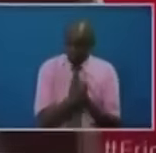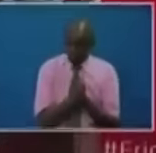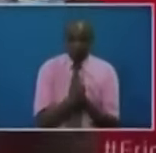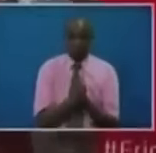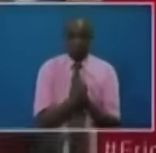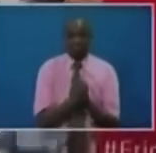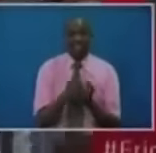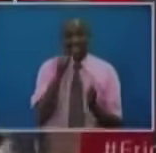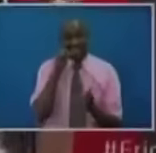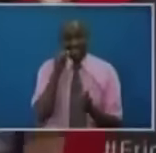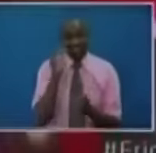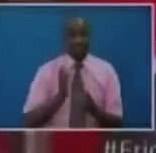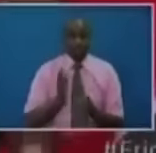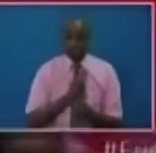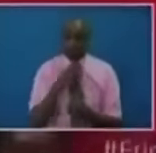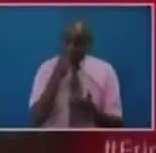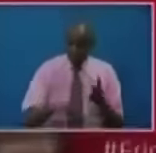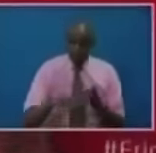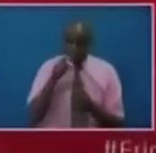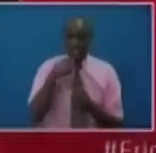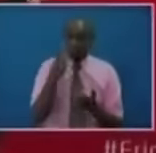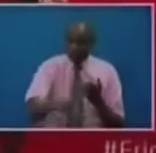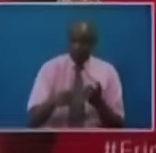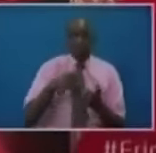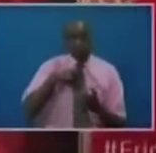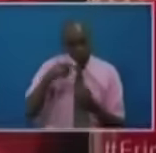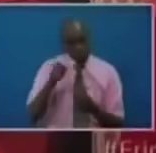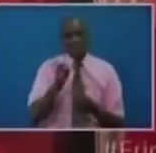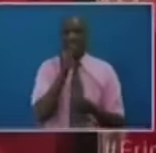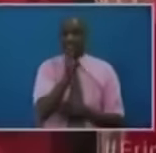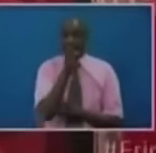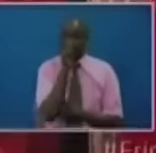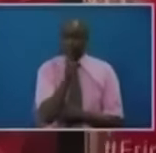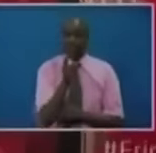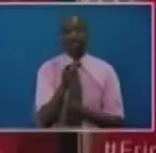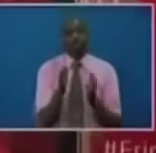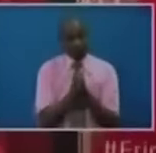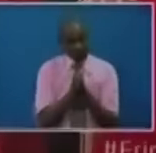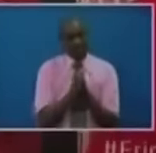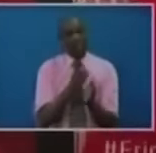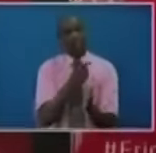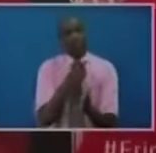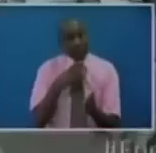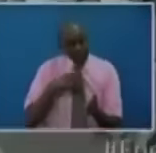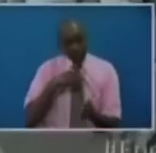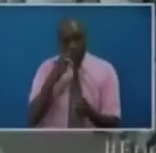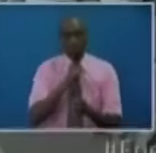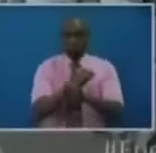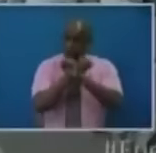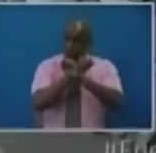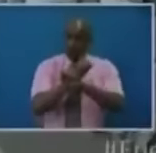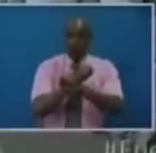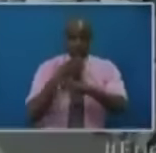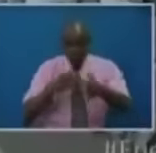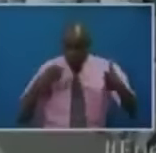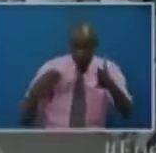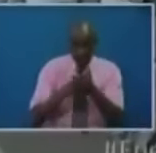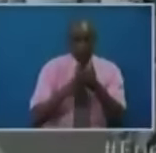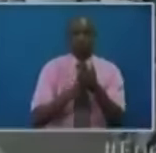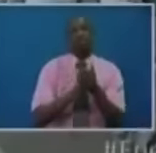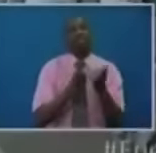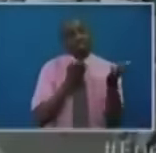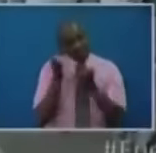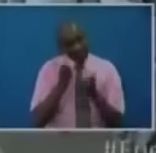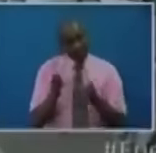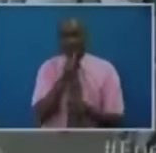and Dentists Board, who have threatened to take disciplinary action against those who withhold medical services